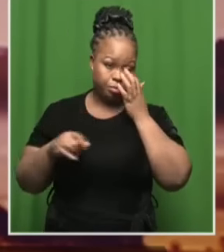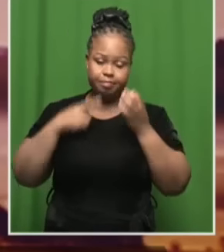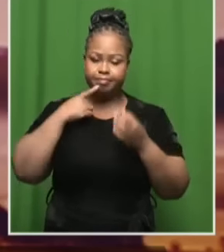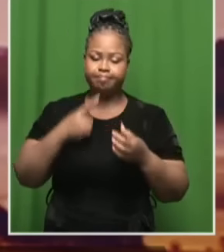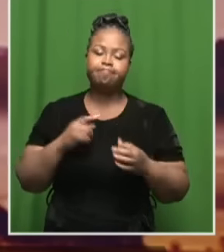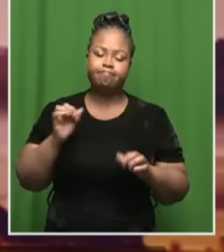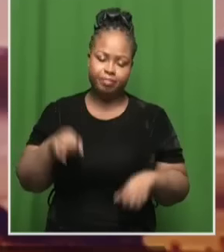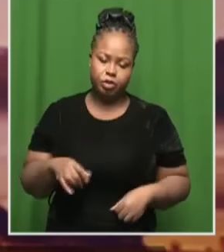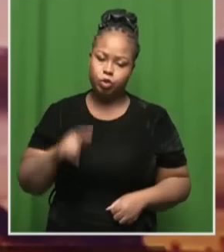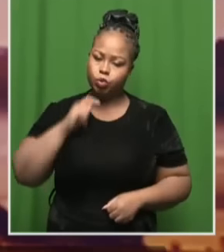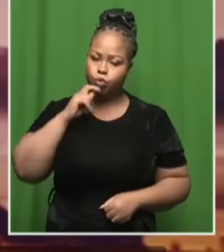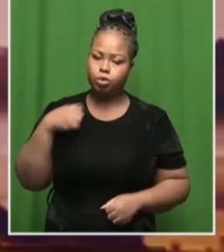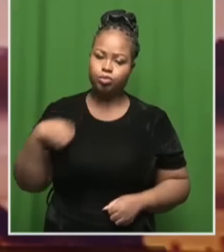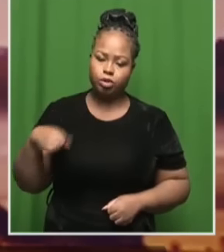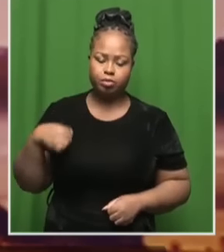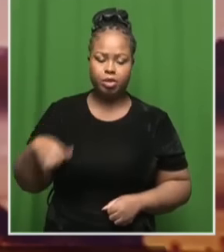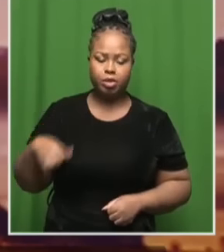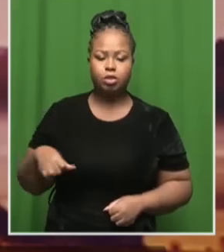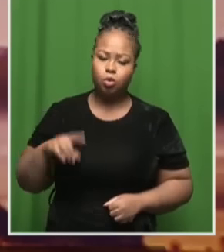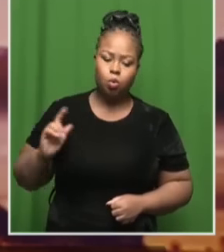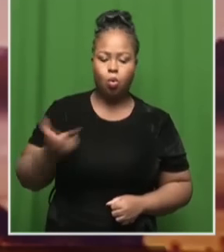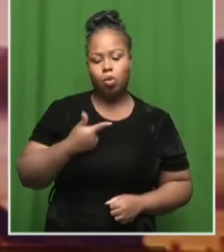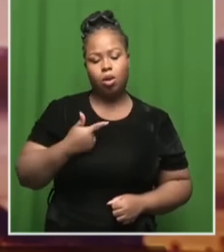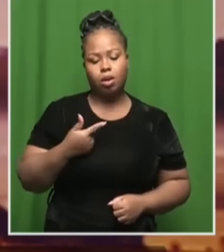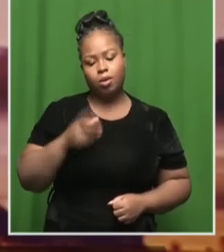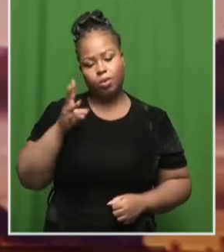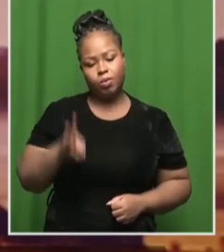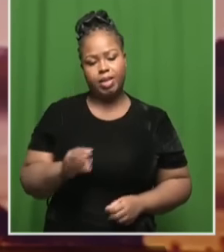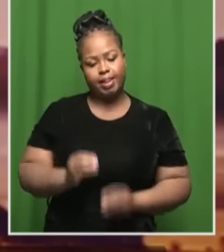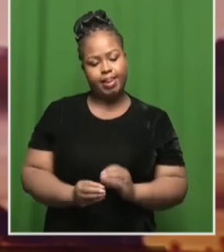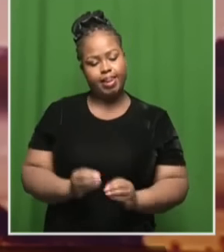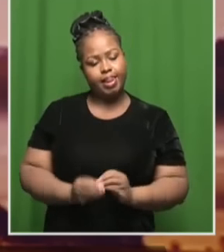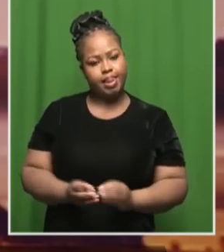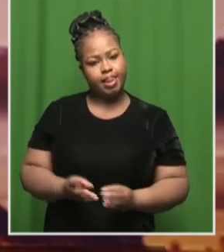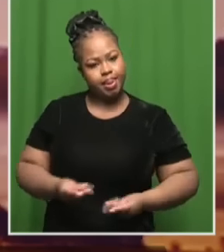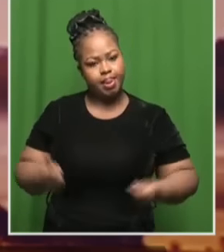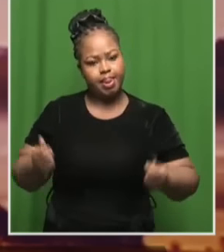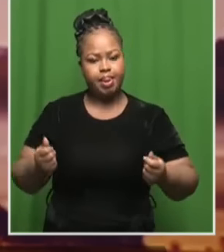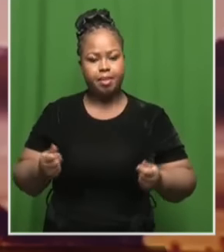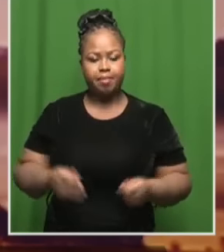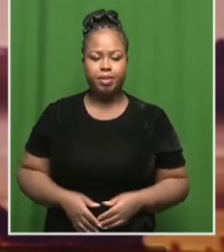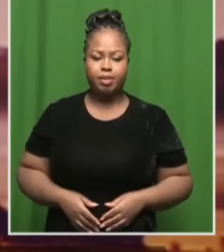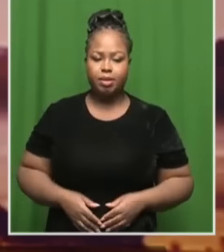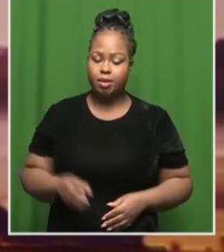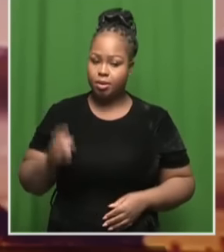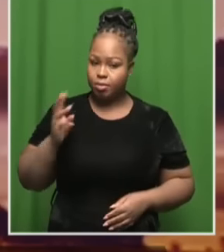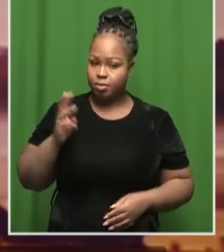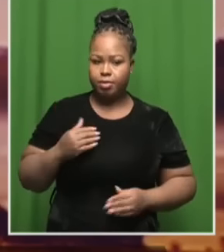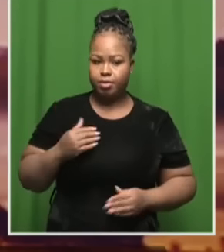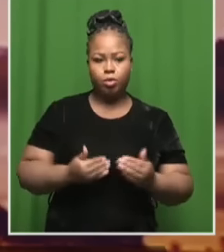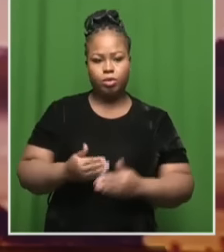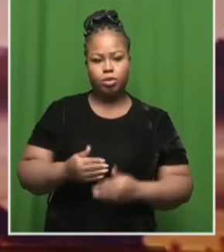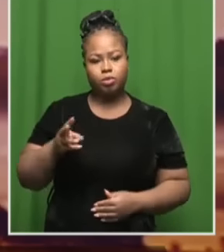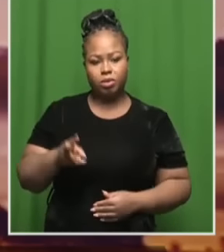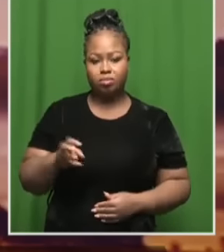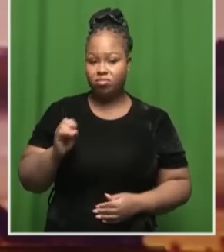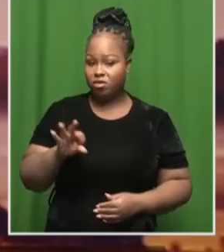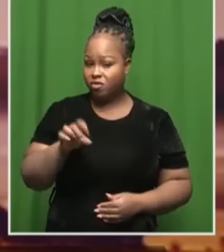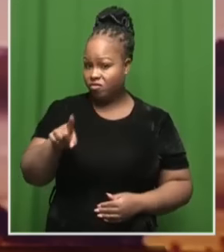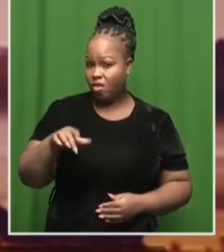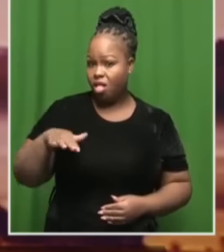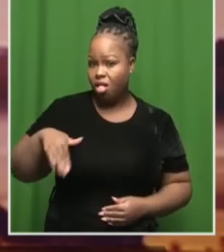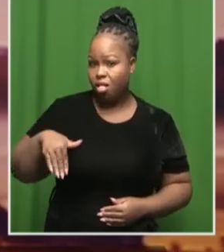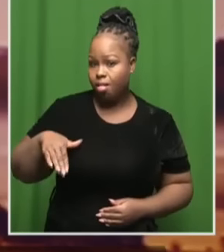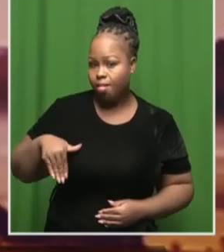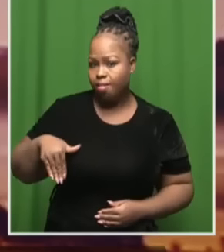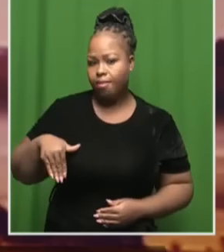confident that the municipalities are on top of these things, and there will be, of course, a process that if you haven't